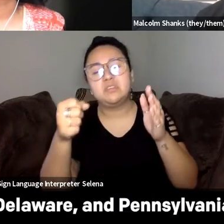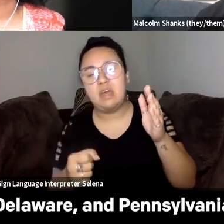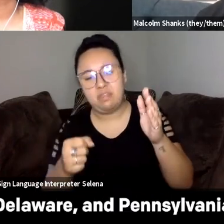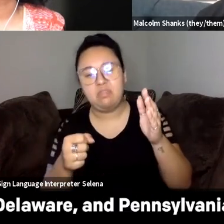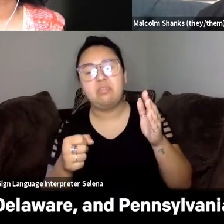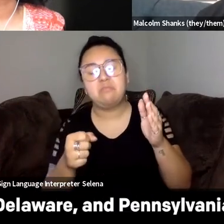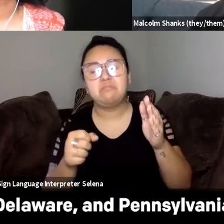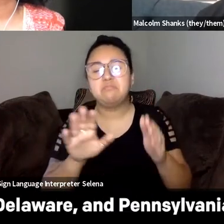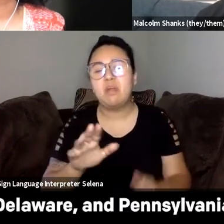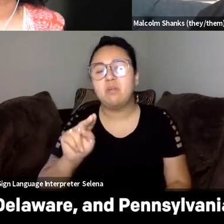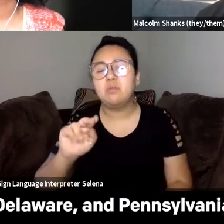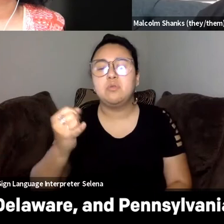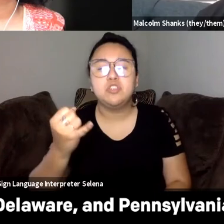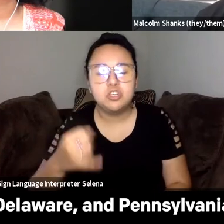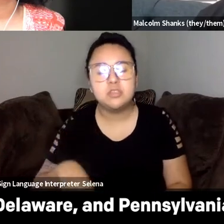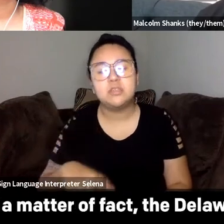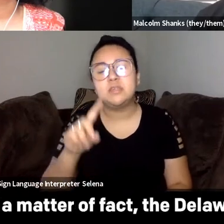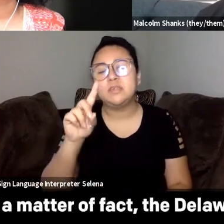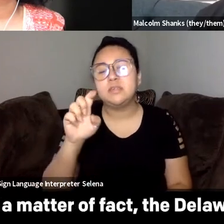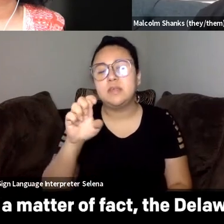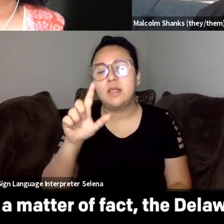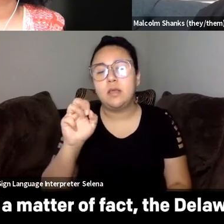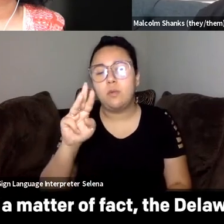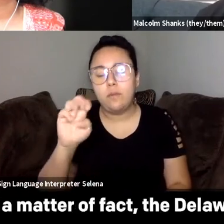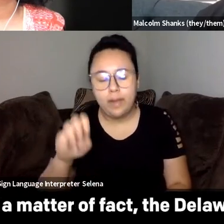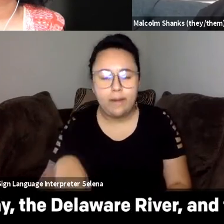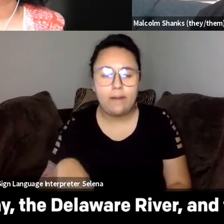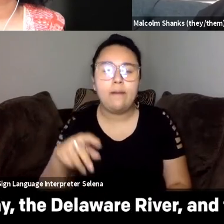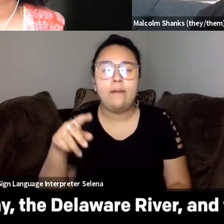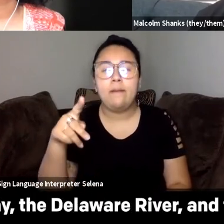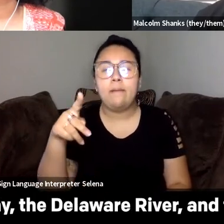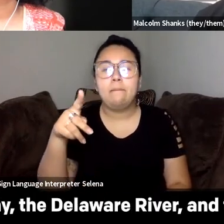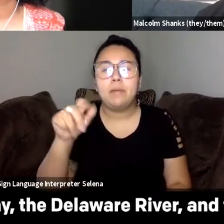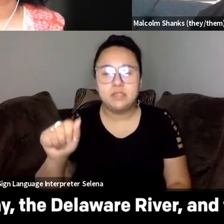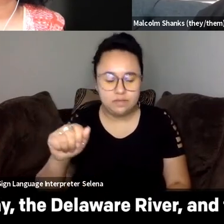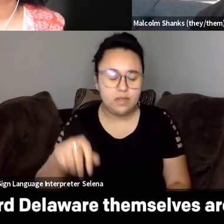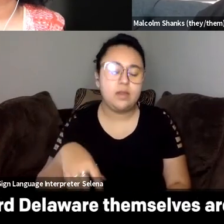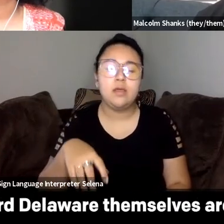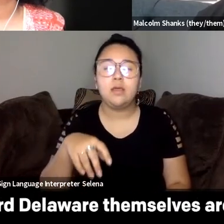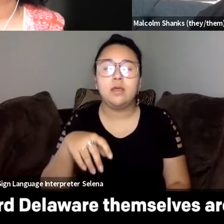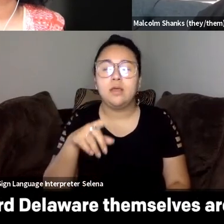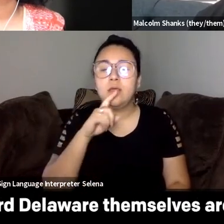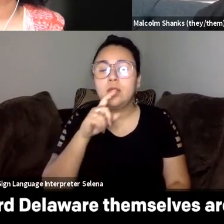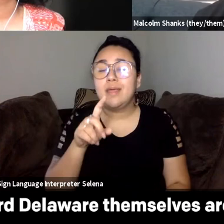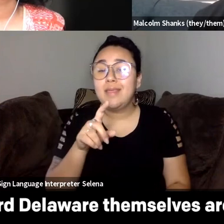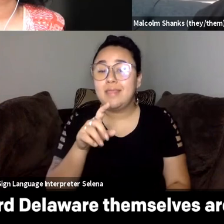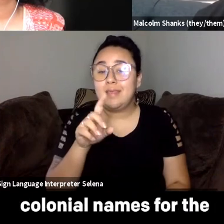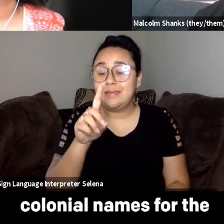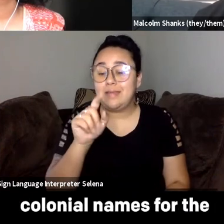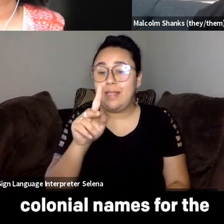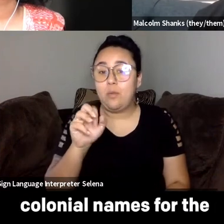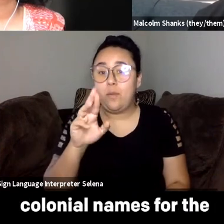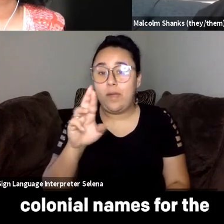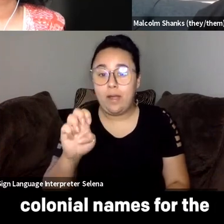New Jersey, Delaware, and Pennsylvania. As a matter of fact, the Delaware Bay, the Delaware River, and the word